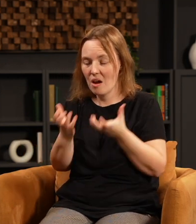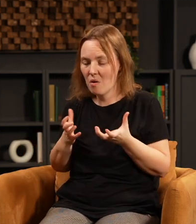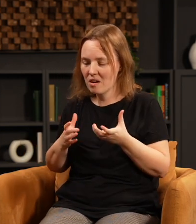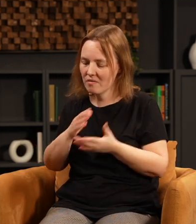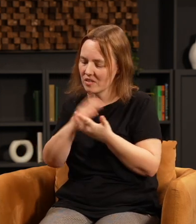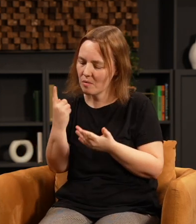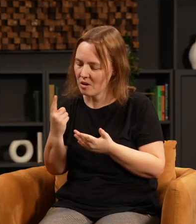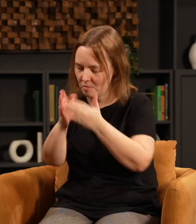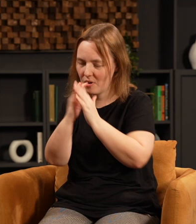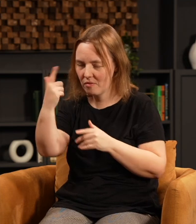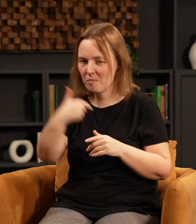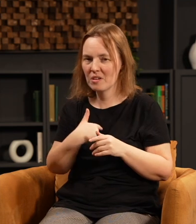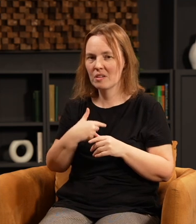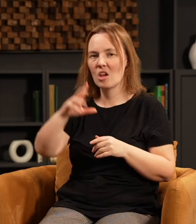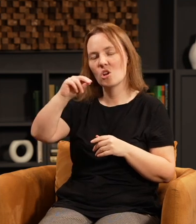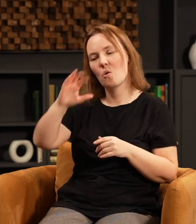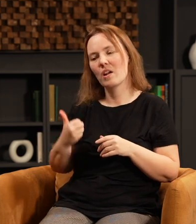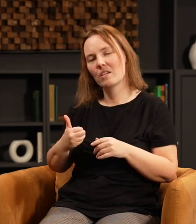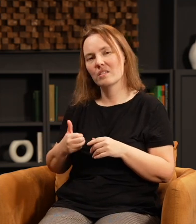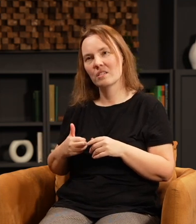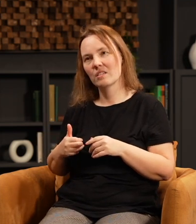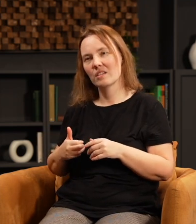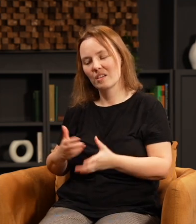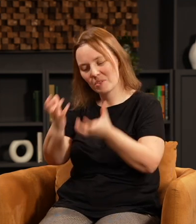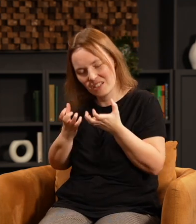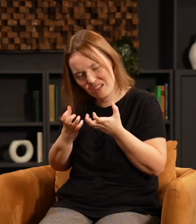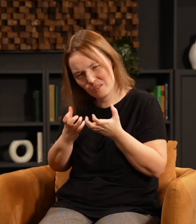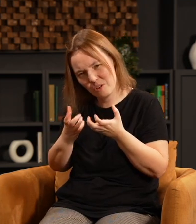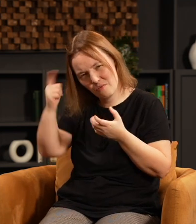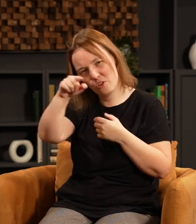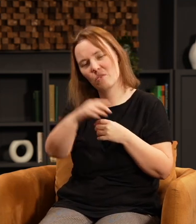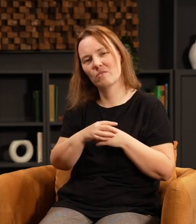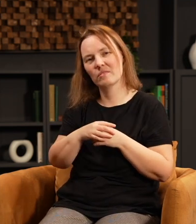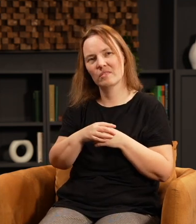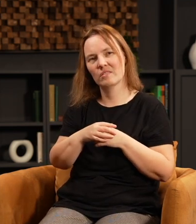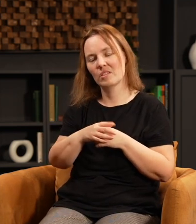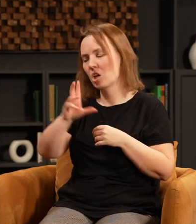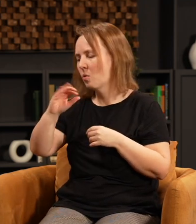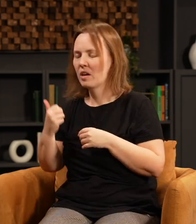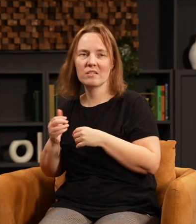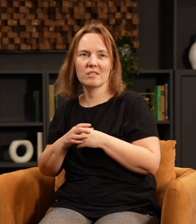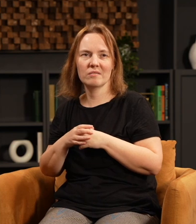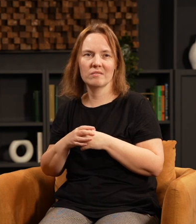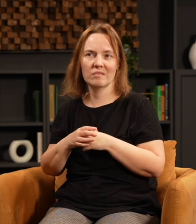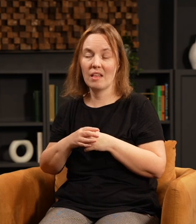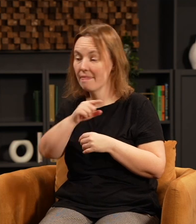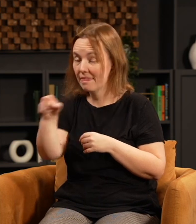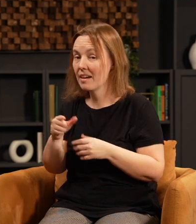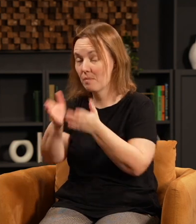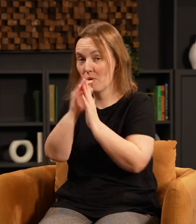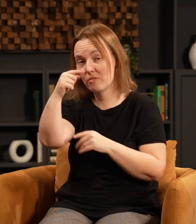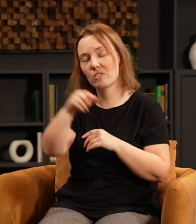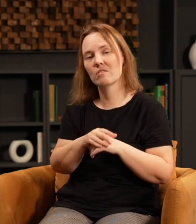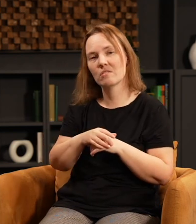Hear me. Nobody else can be desperate for you. Nobody else. They can pray for you. They